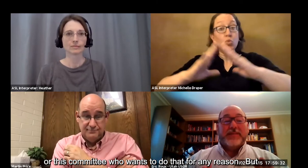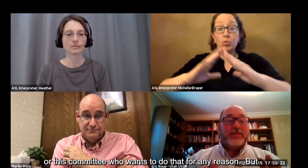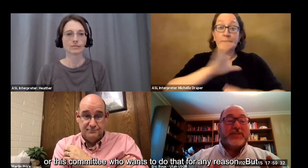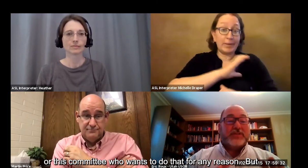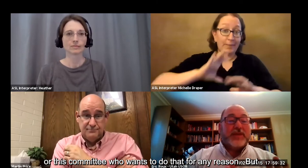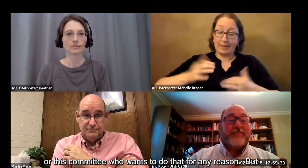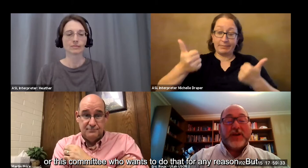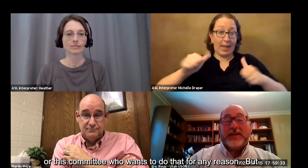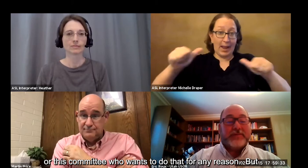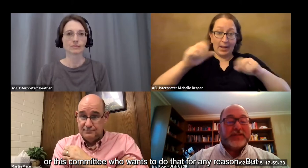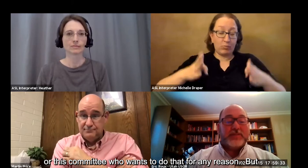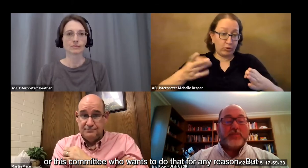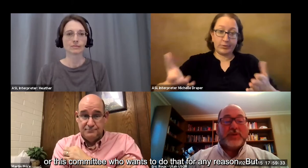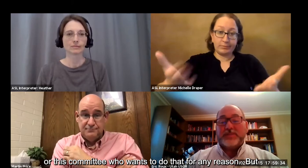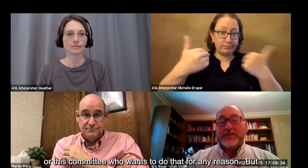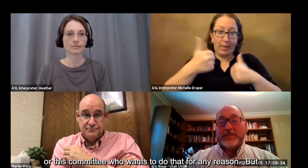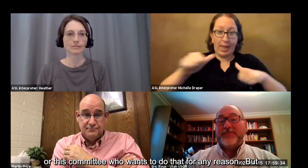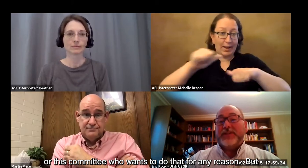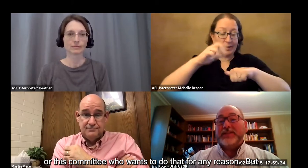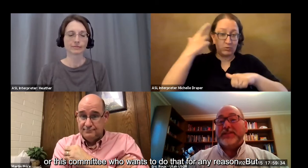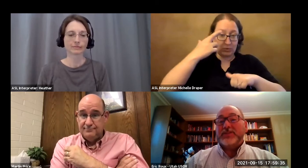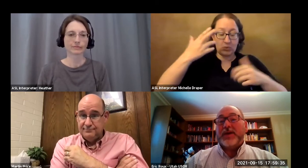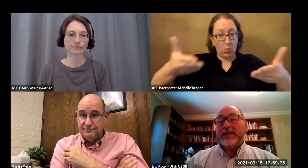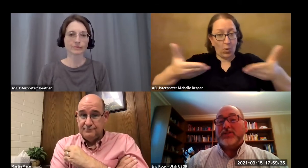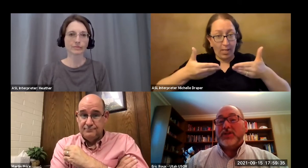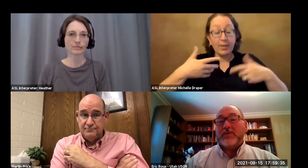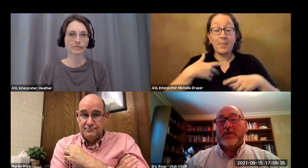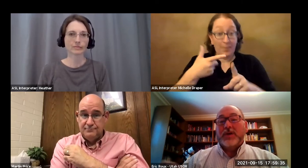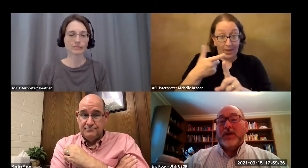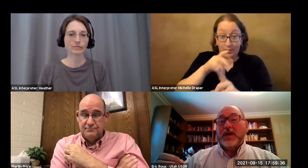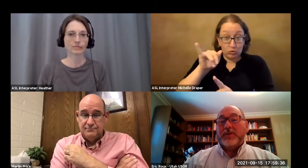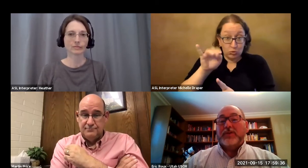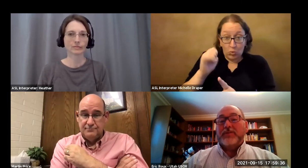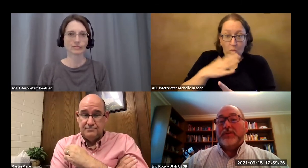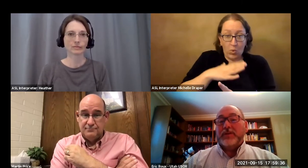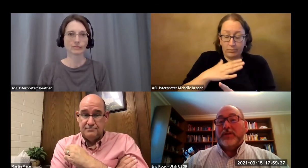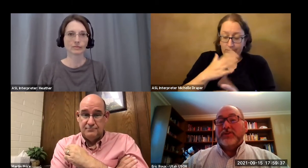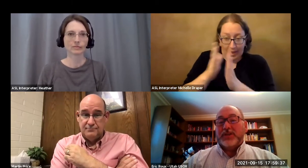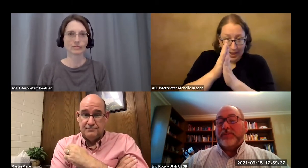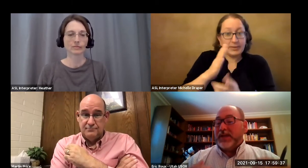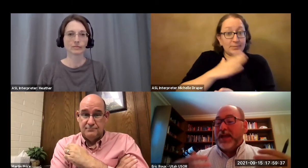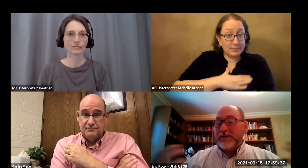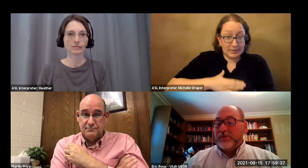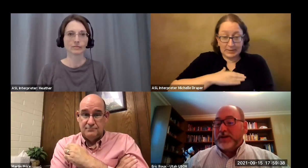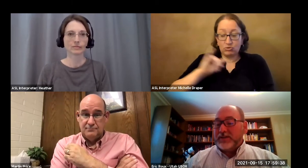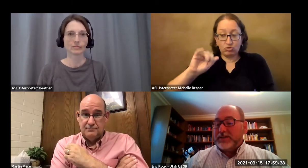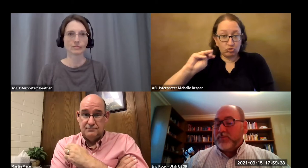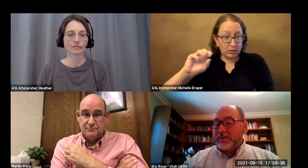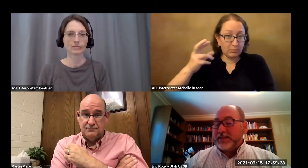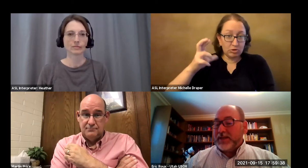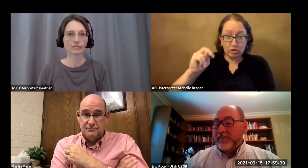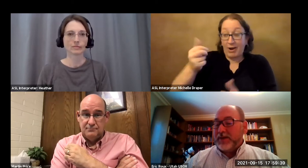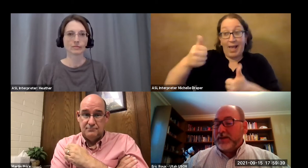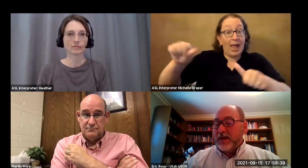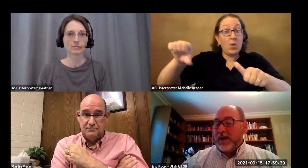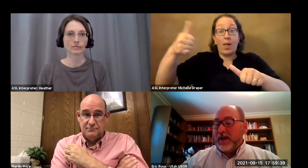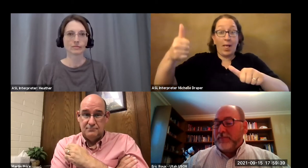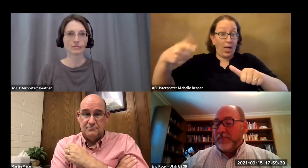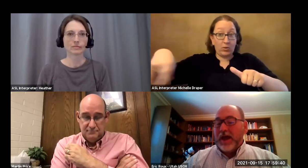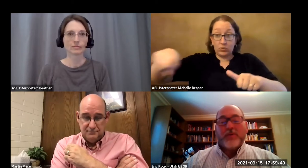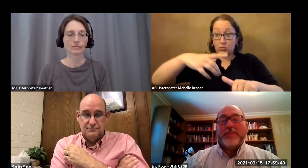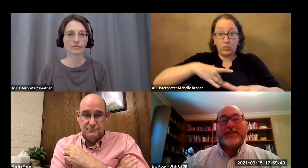committee that wants to do that for any reason. But specifically, since you asked, Joe, you and Jim, and anyone else that wants to come